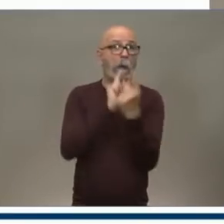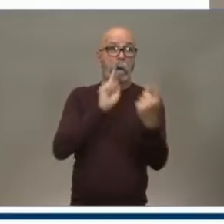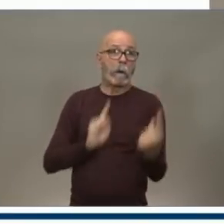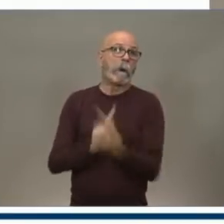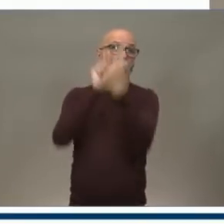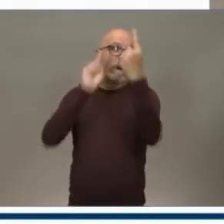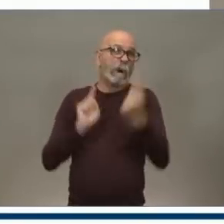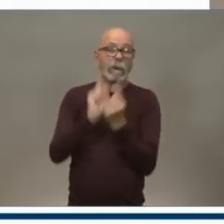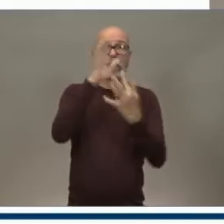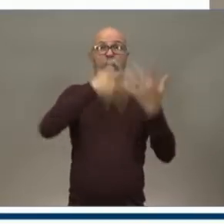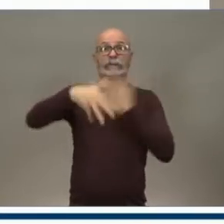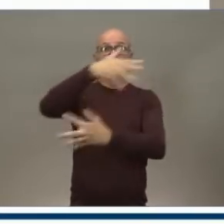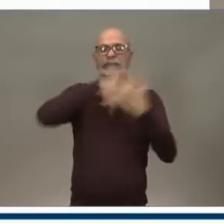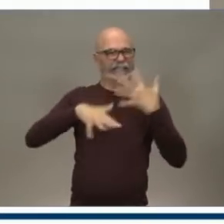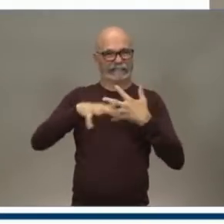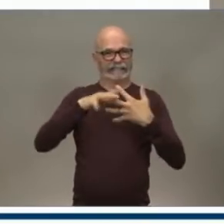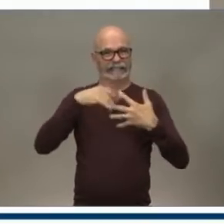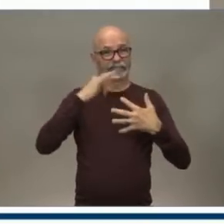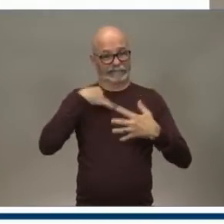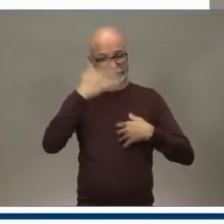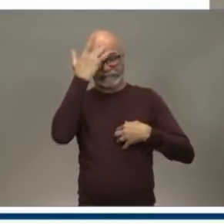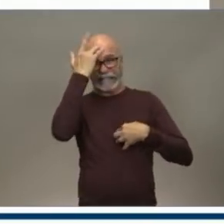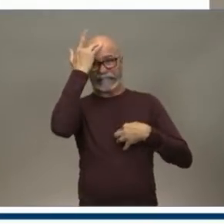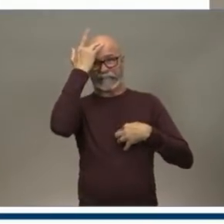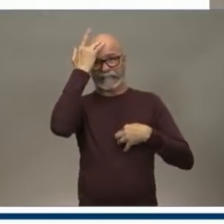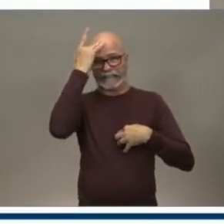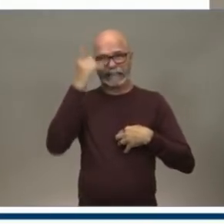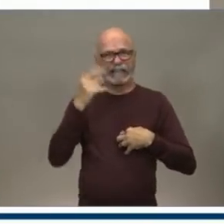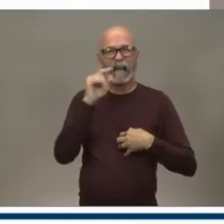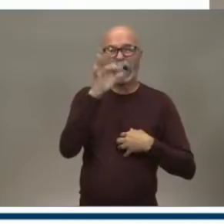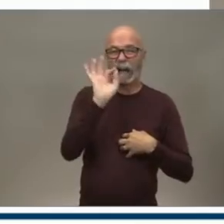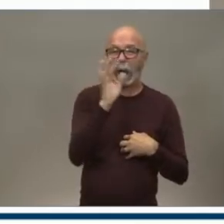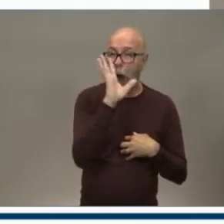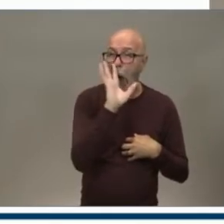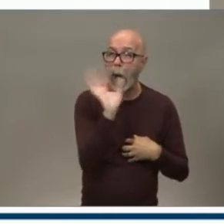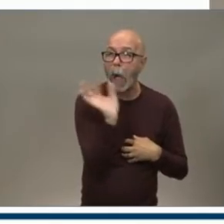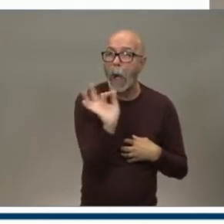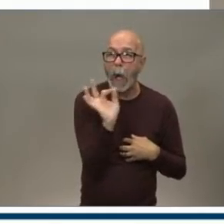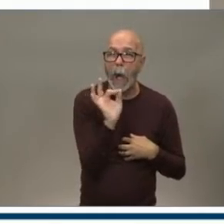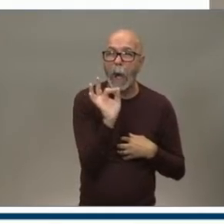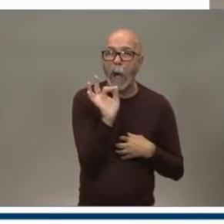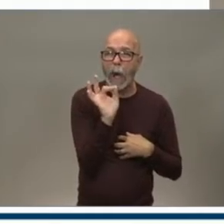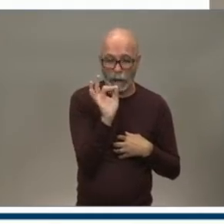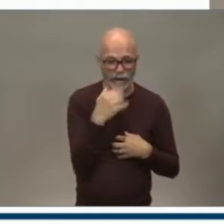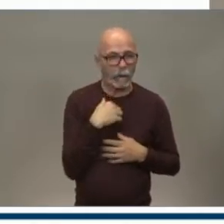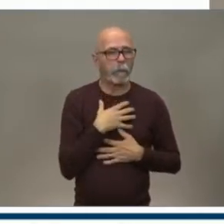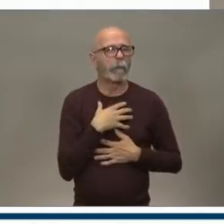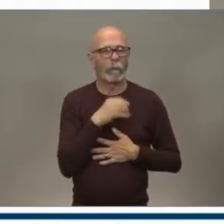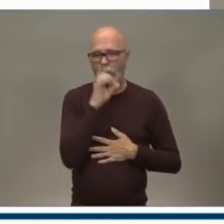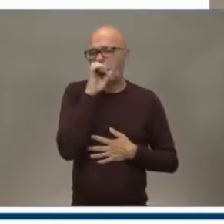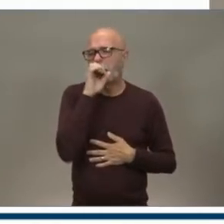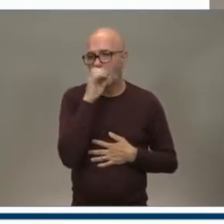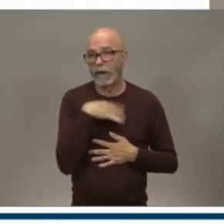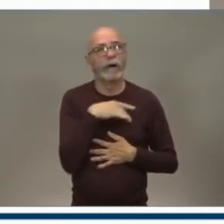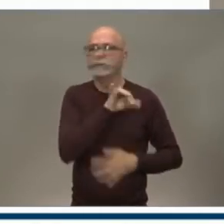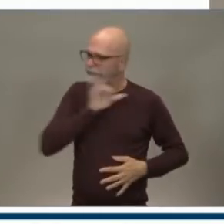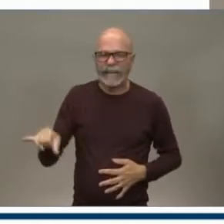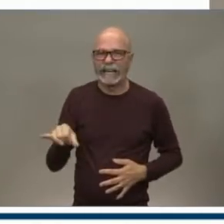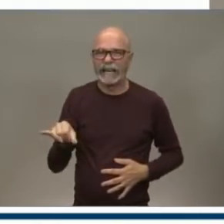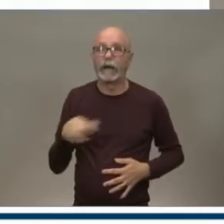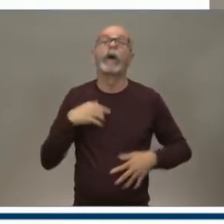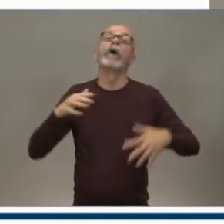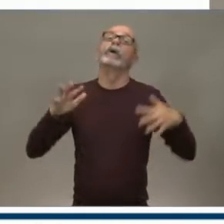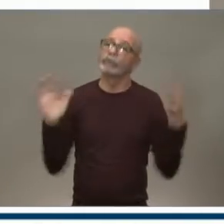stay home. And as I said, we recognize that for some people there are financial and other challenges, and we're working at solutions around that.